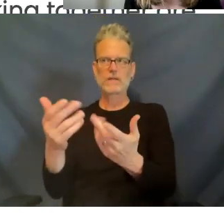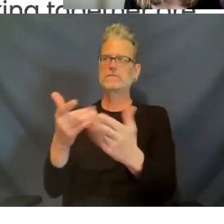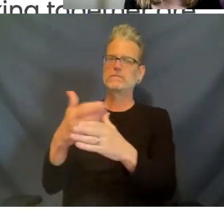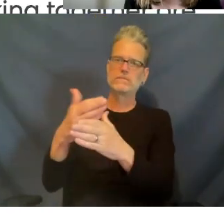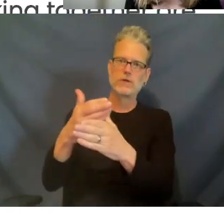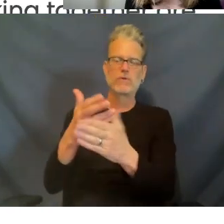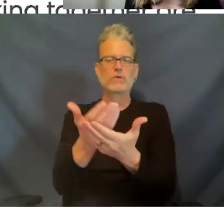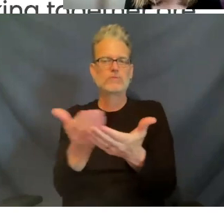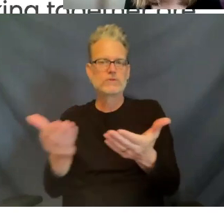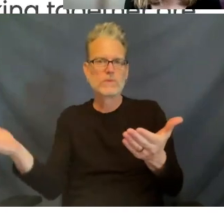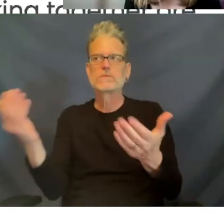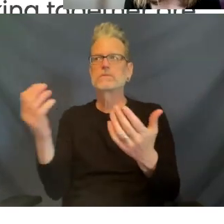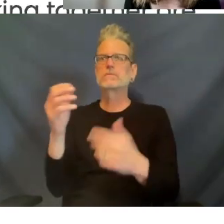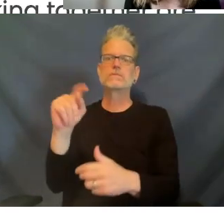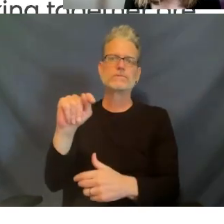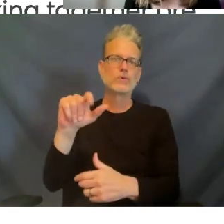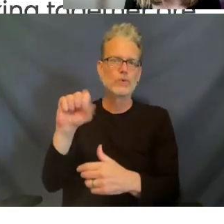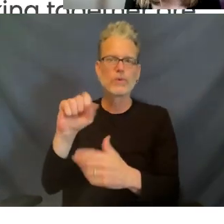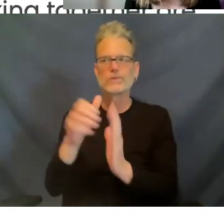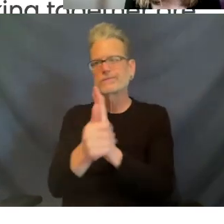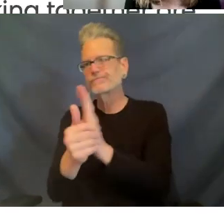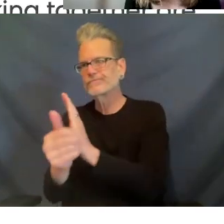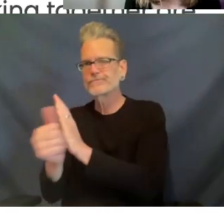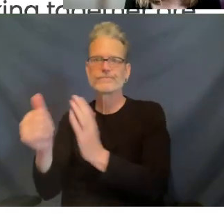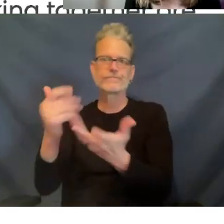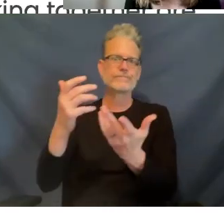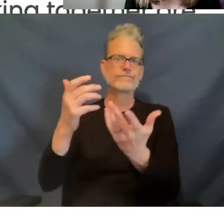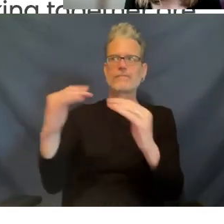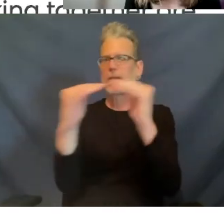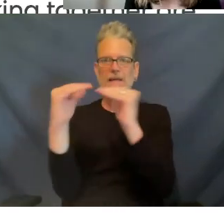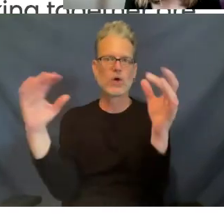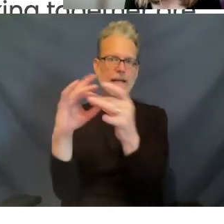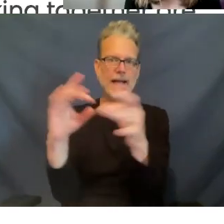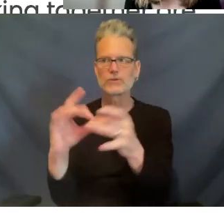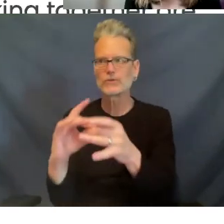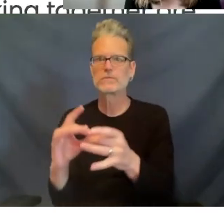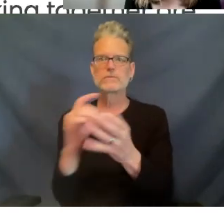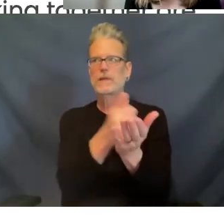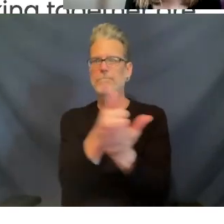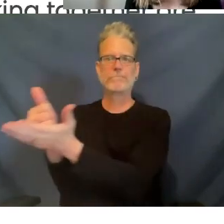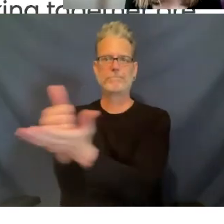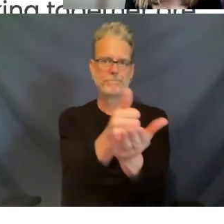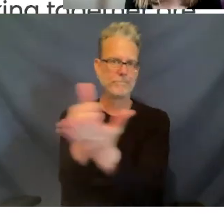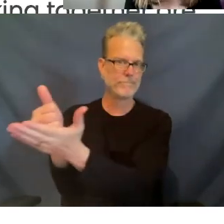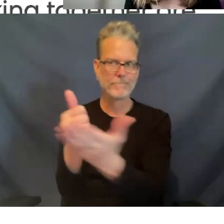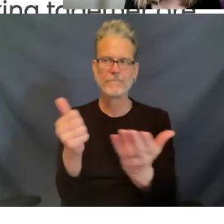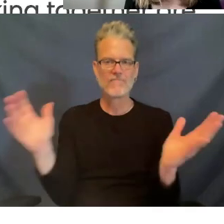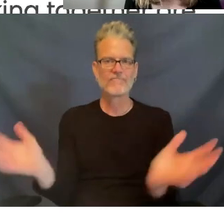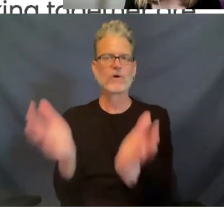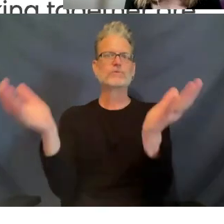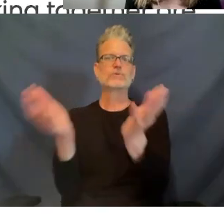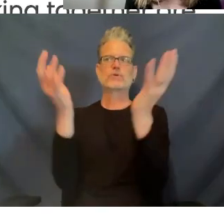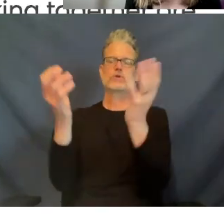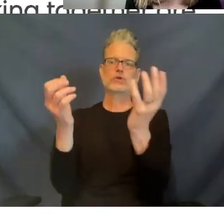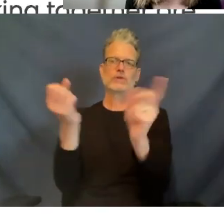resources, tools, learning opportunities, peer connections to really help foster and expand